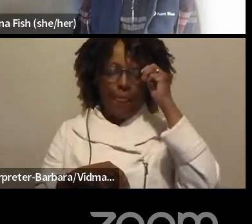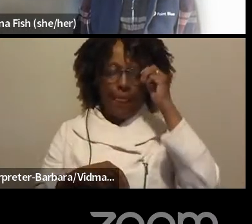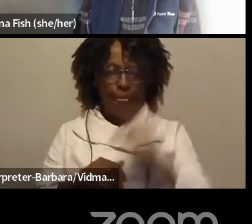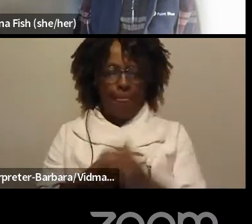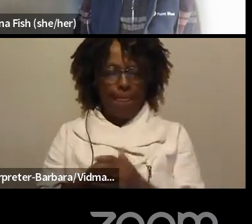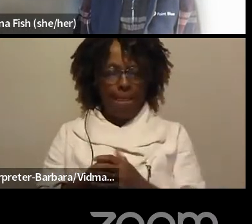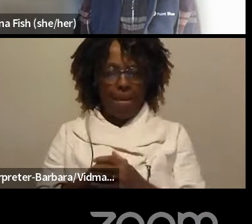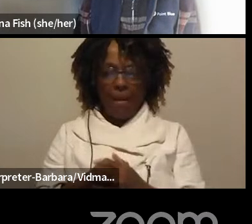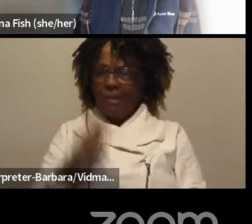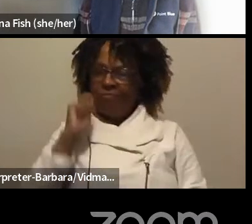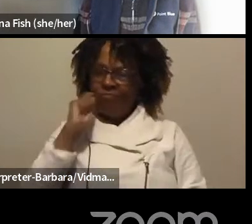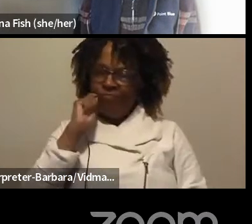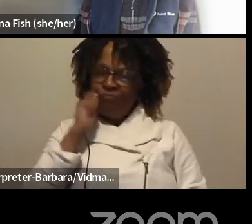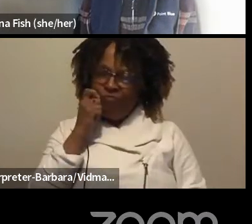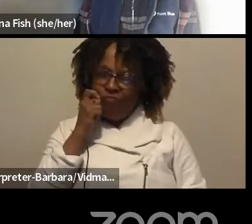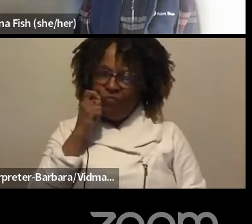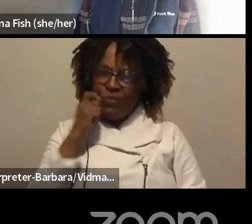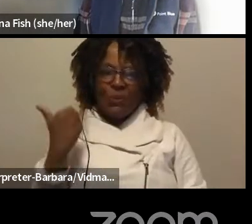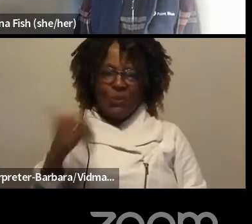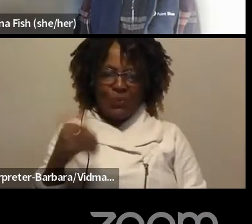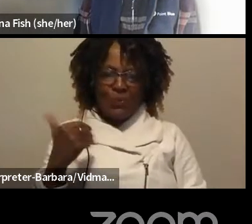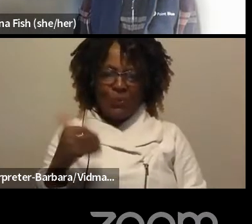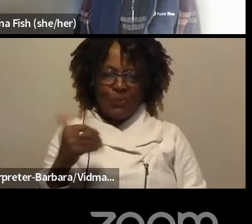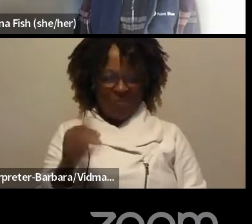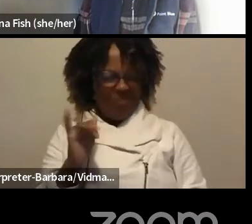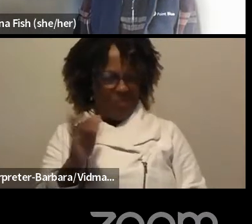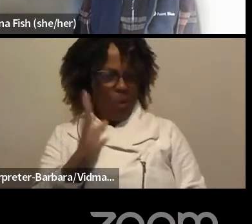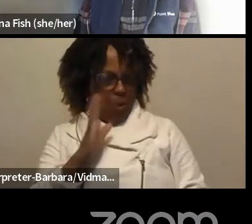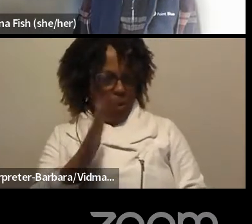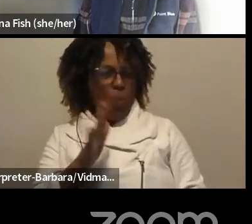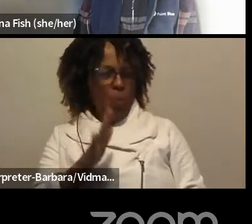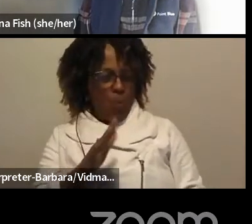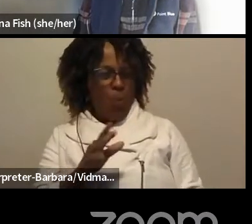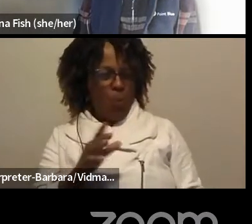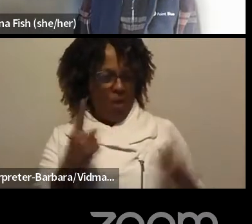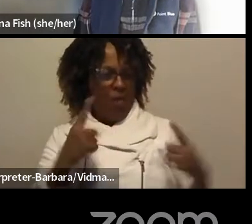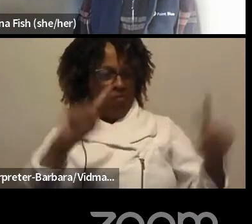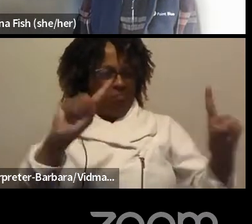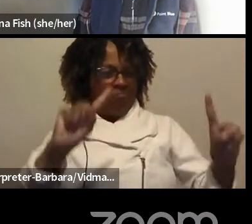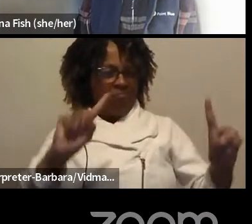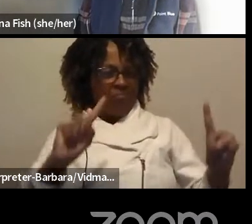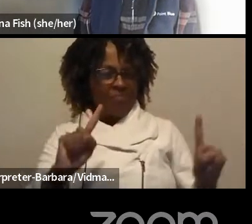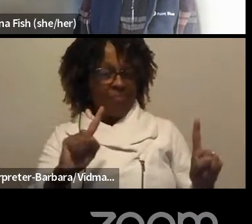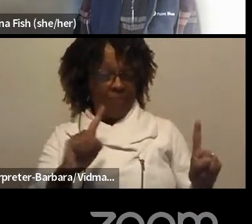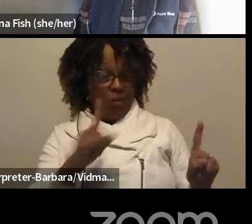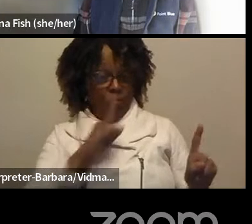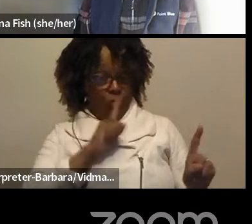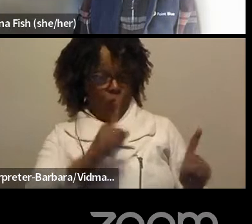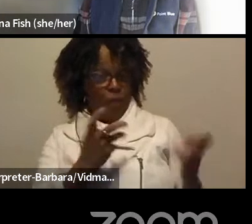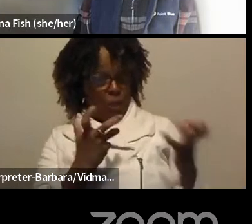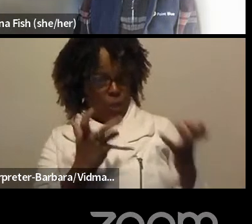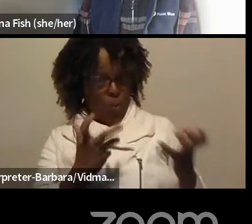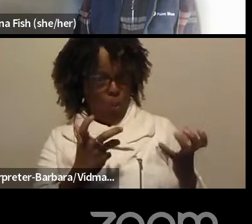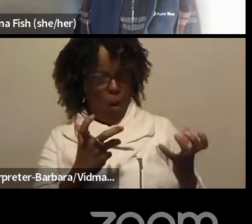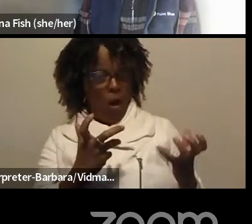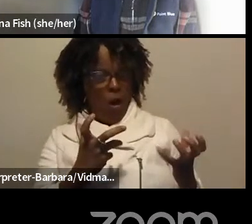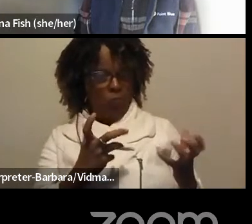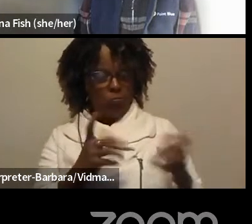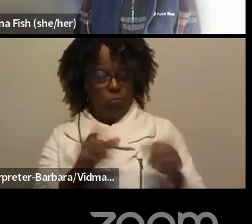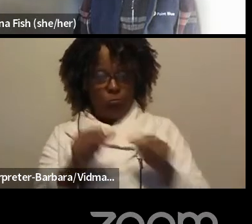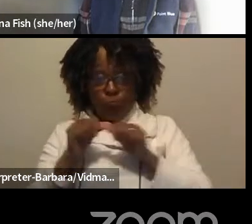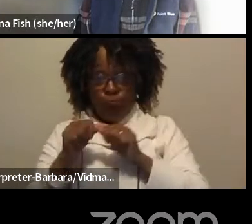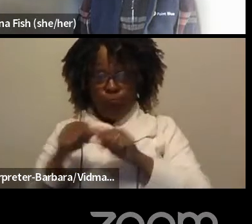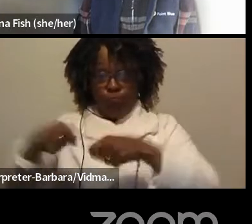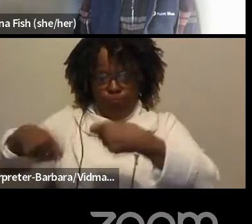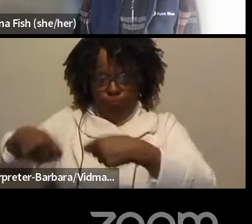Cool. I'm sure that will work out for you, especially since it's something that you want to happen. I think that from all